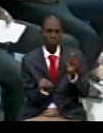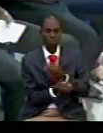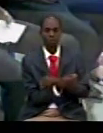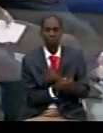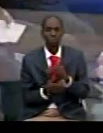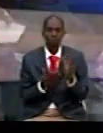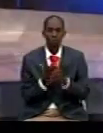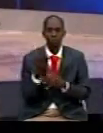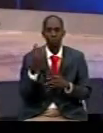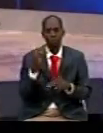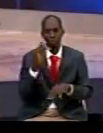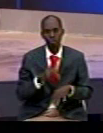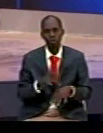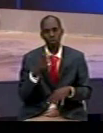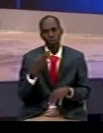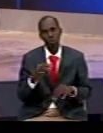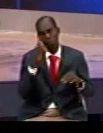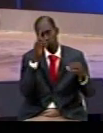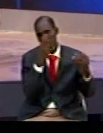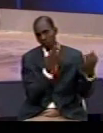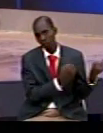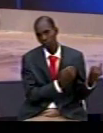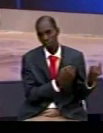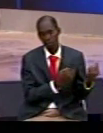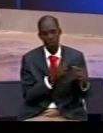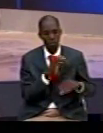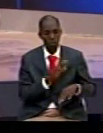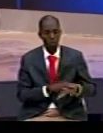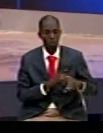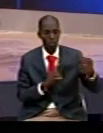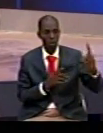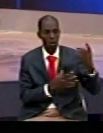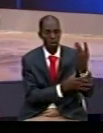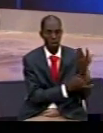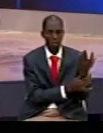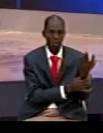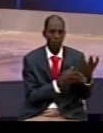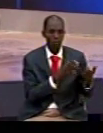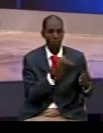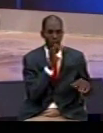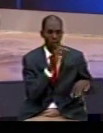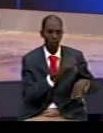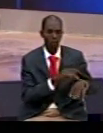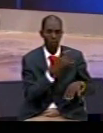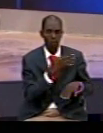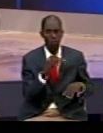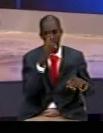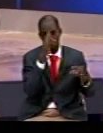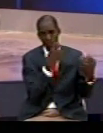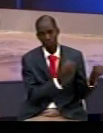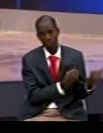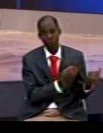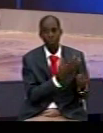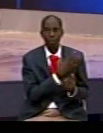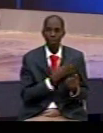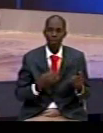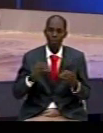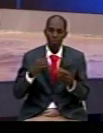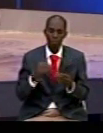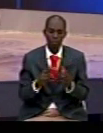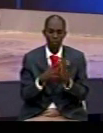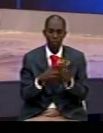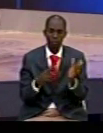of faith. On the one hand, there is the touch of faith, and then the result of